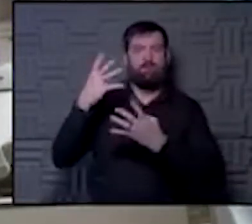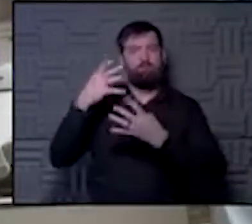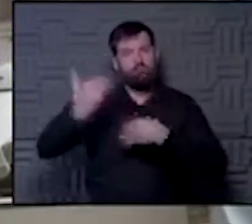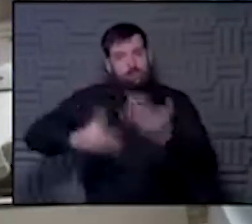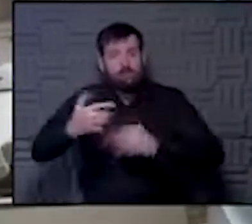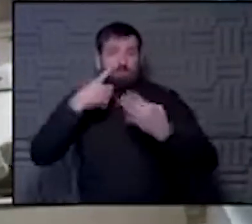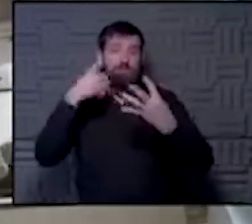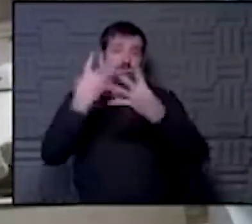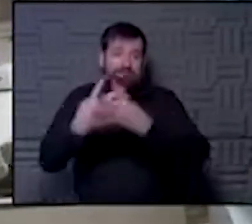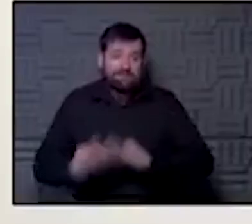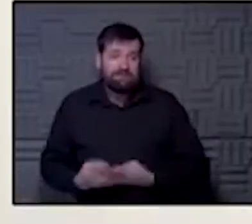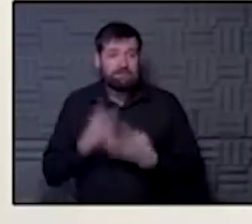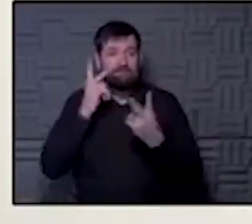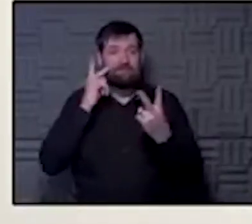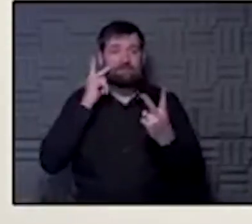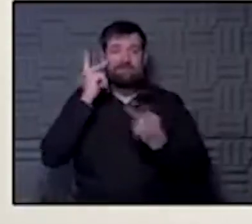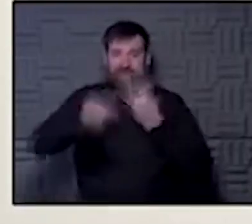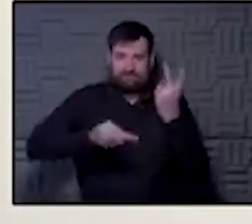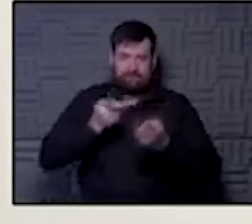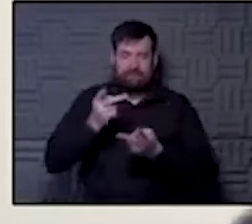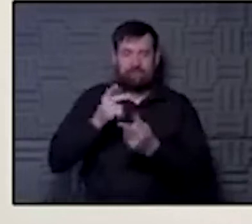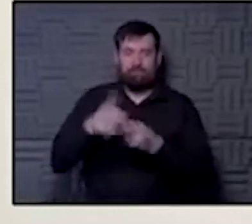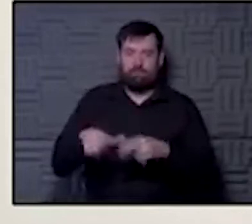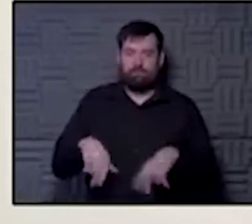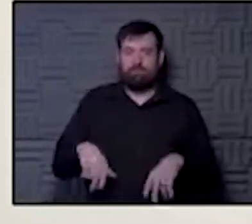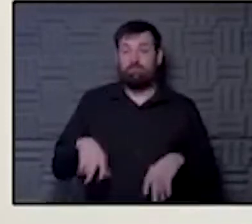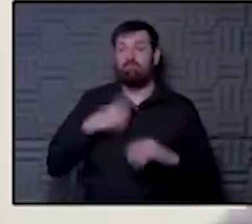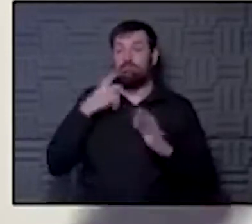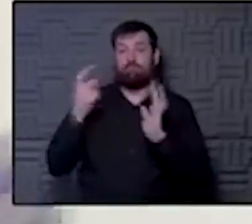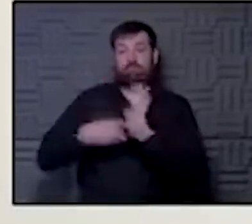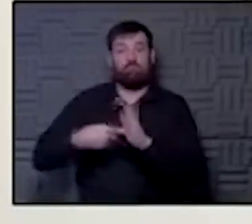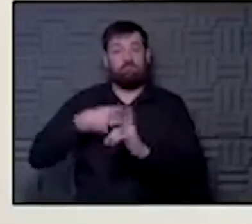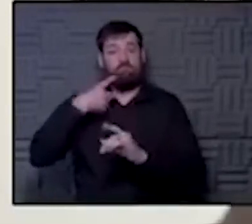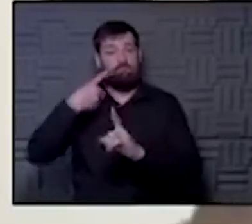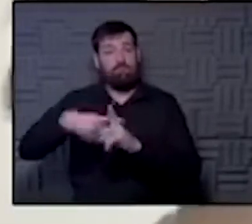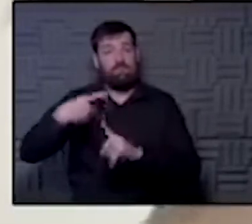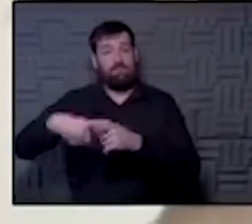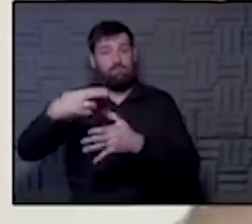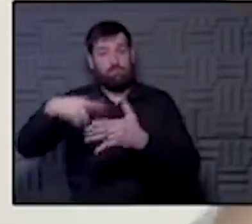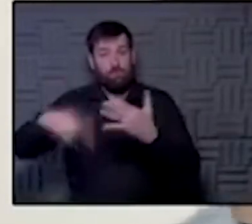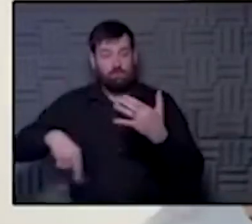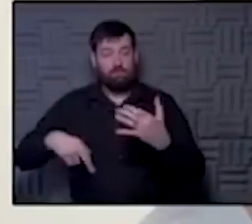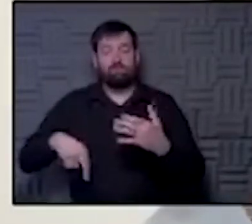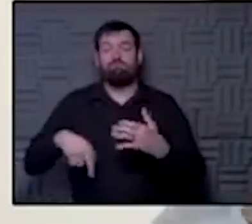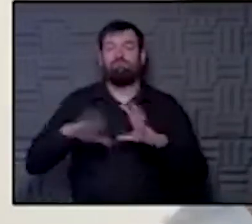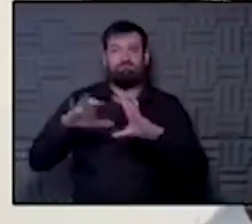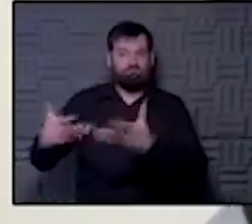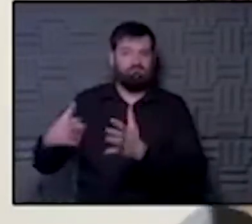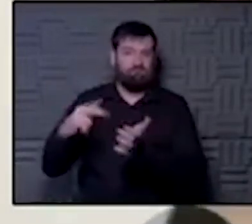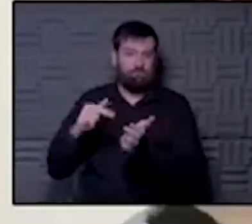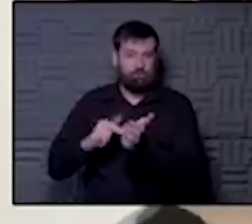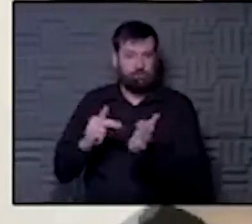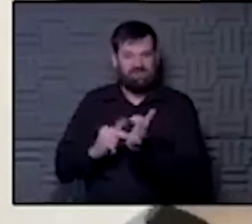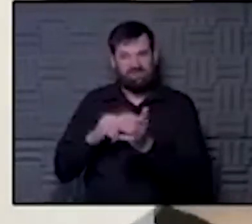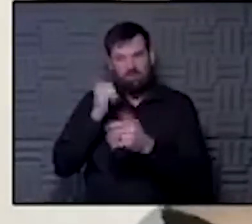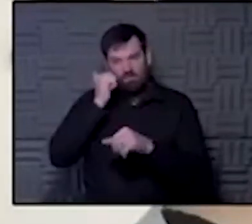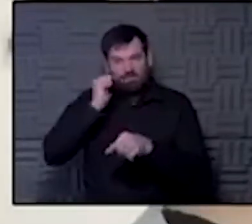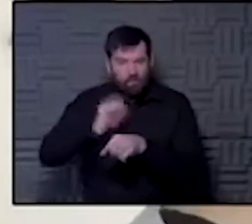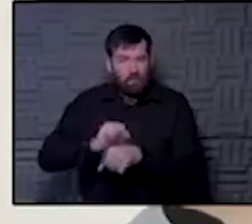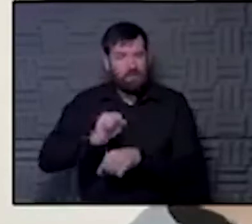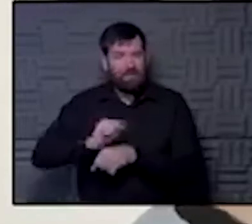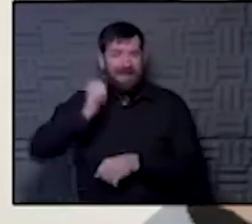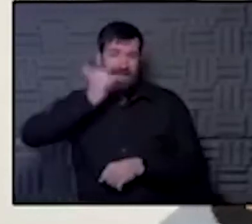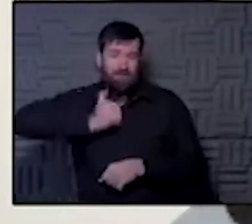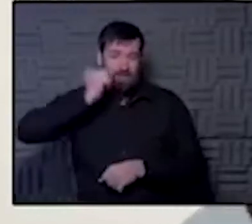quickly. So as soon as a set of positive results comes through our swab clinic, there's a group of nurses working every day to vet through